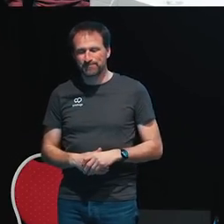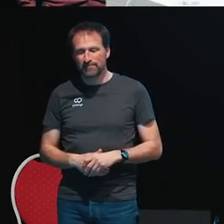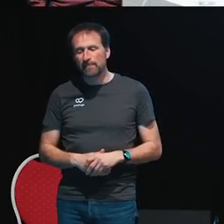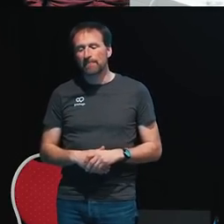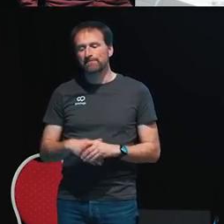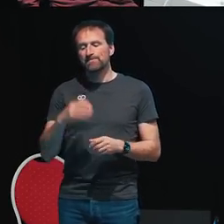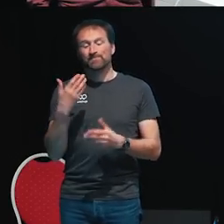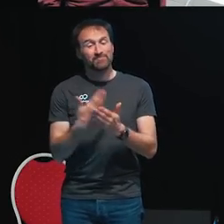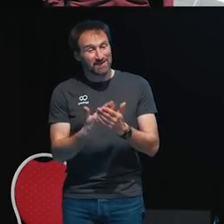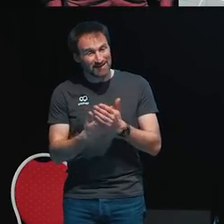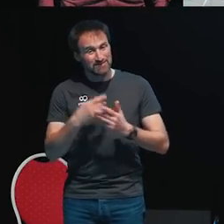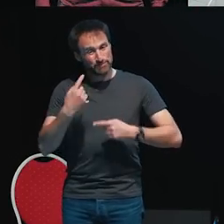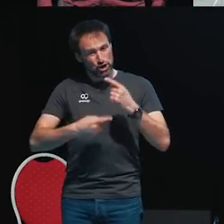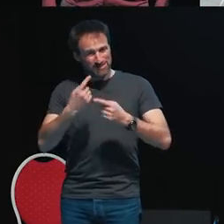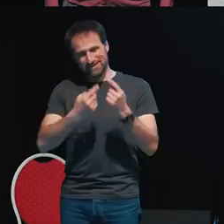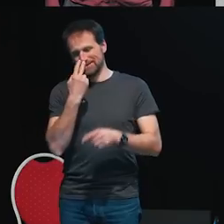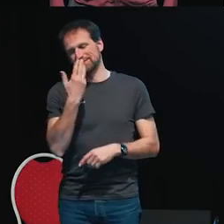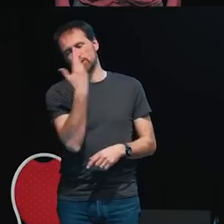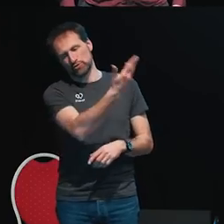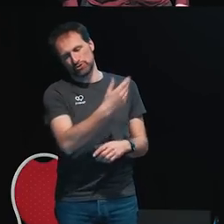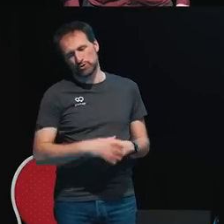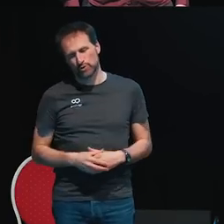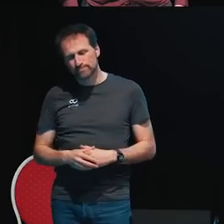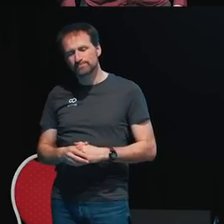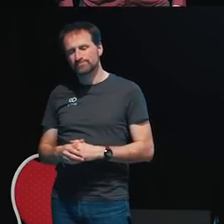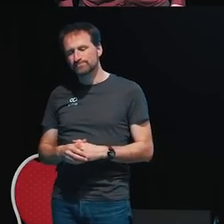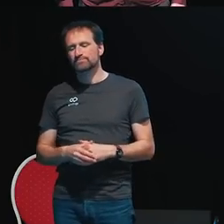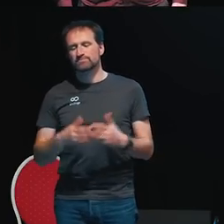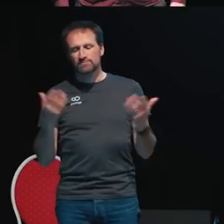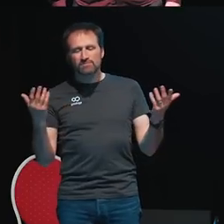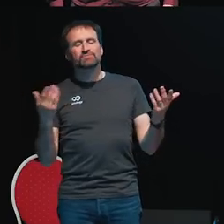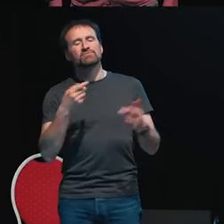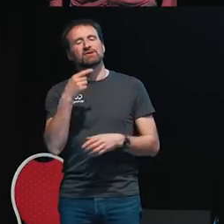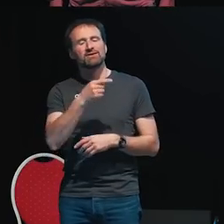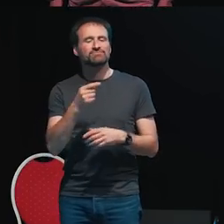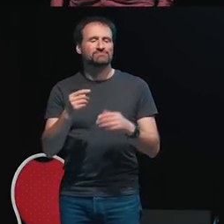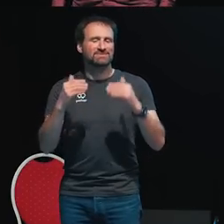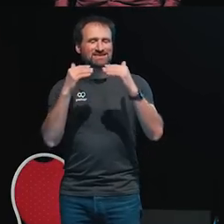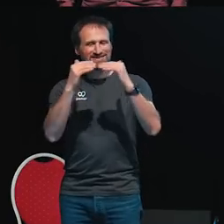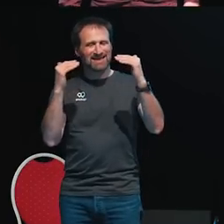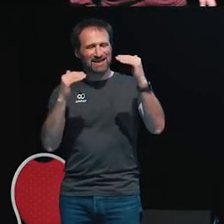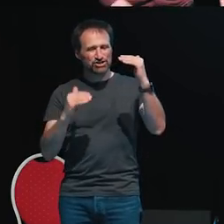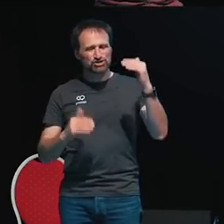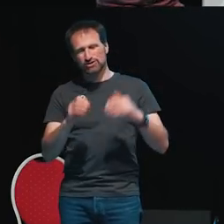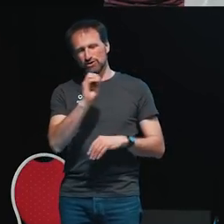This is what this process looks like. You can see the stages from